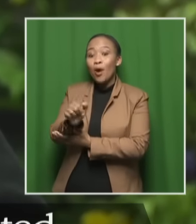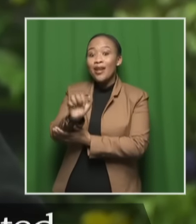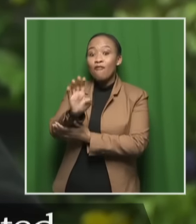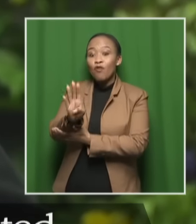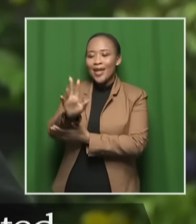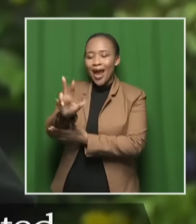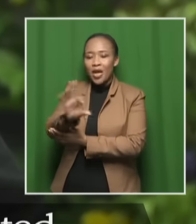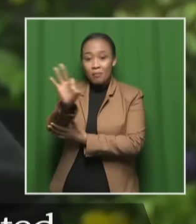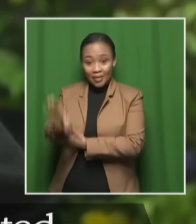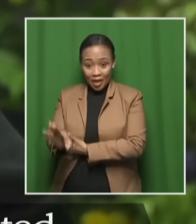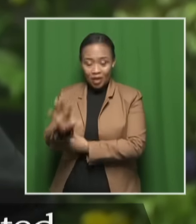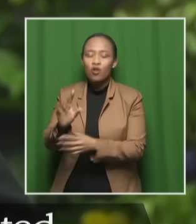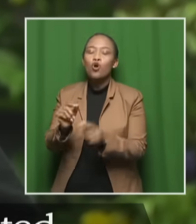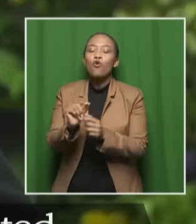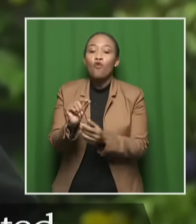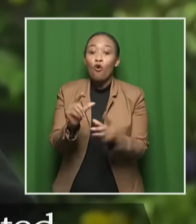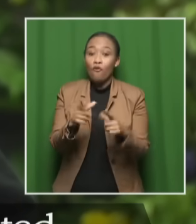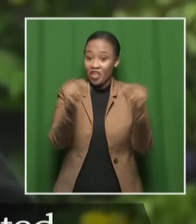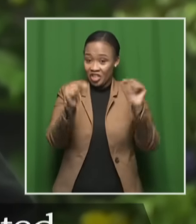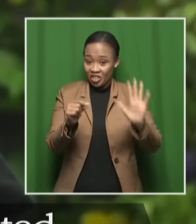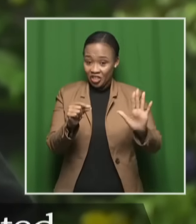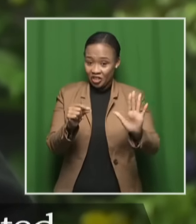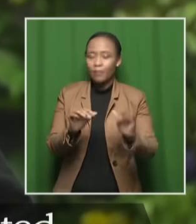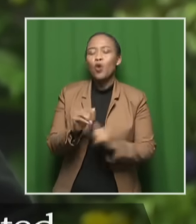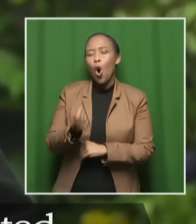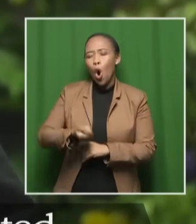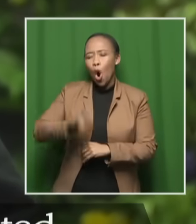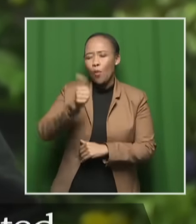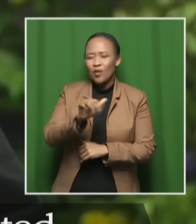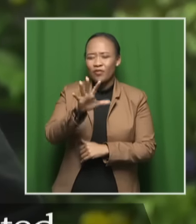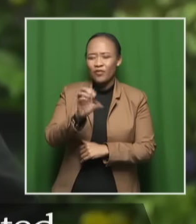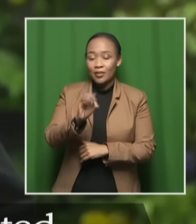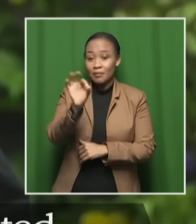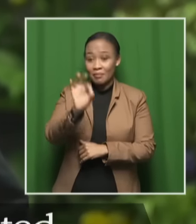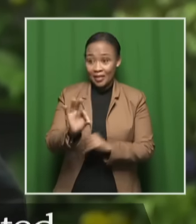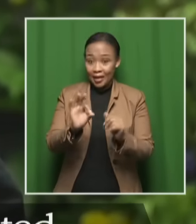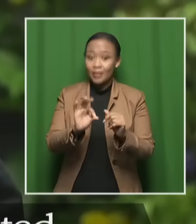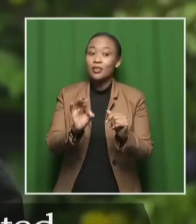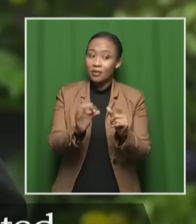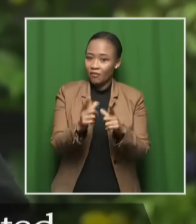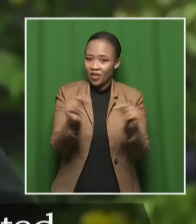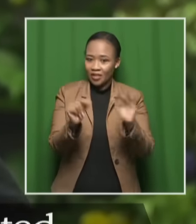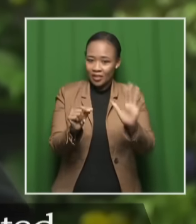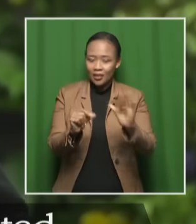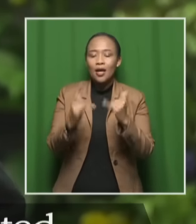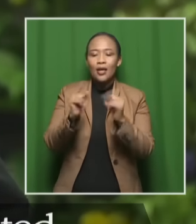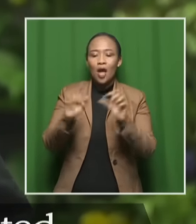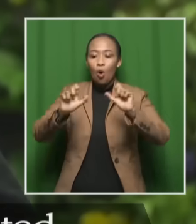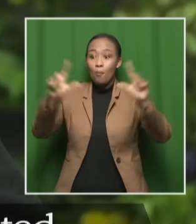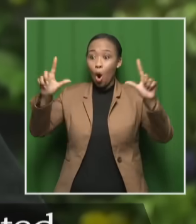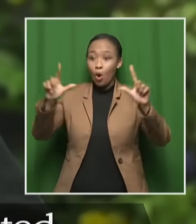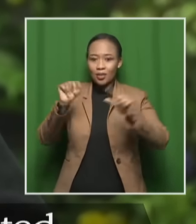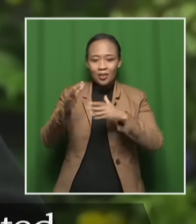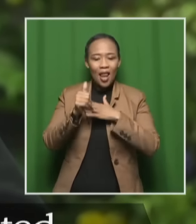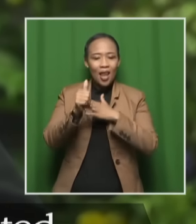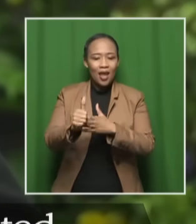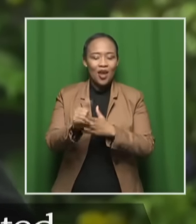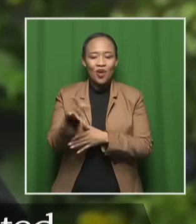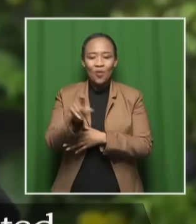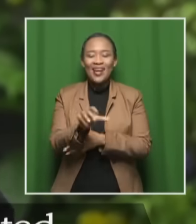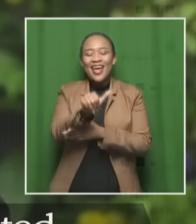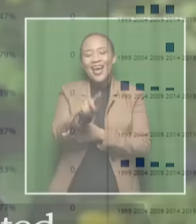46.48% of completion, just almost 50%. And what we're looking at the leaderboard right now, the ANC keeping